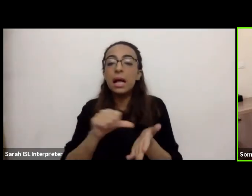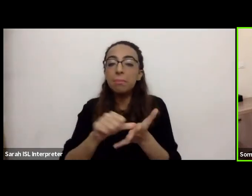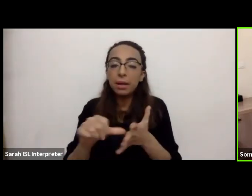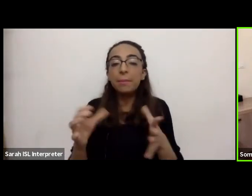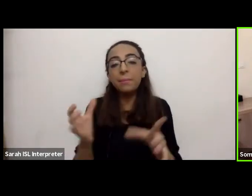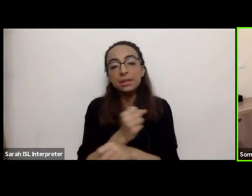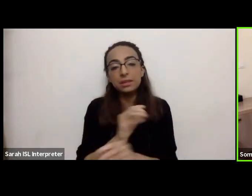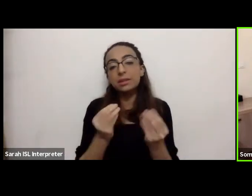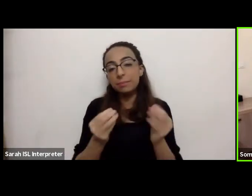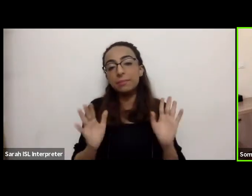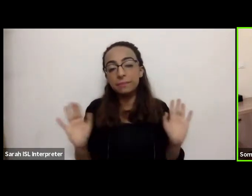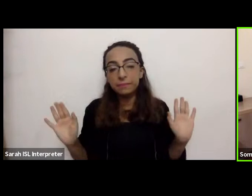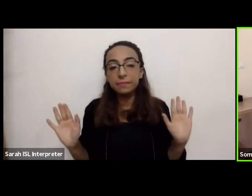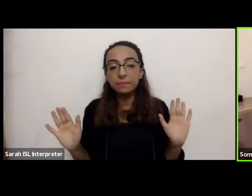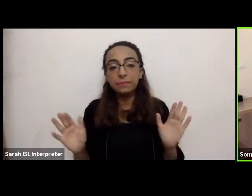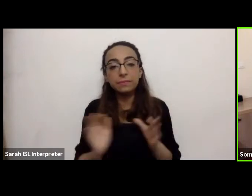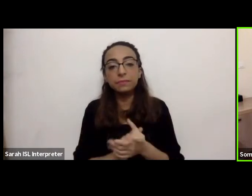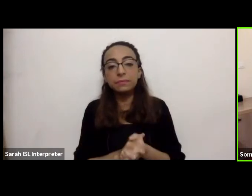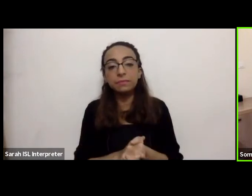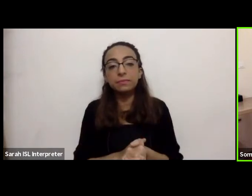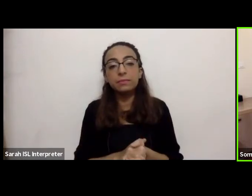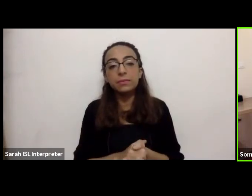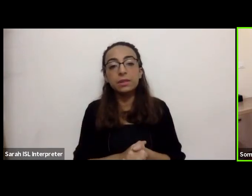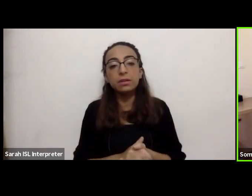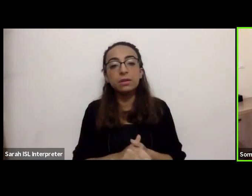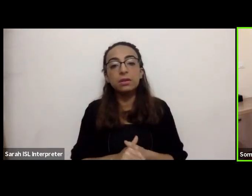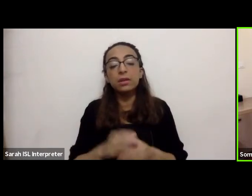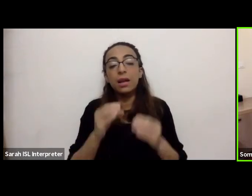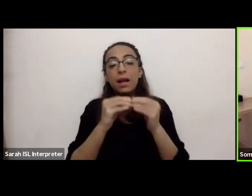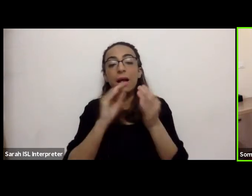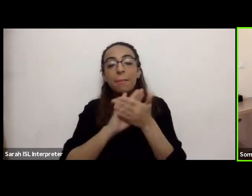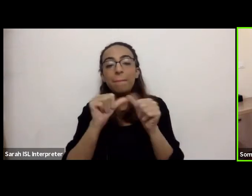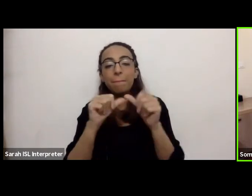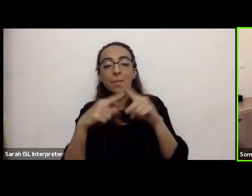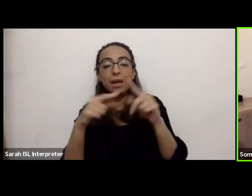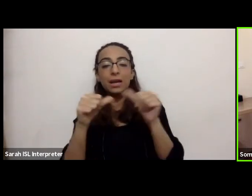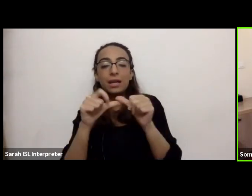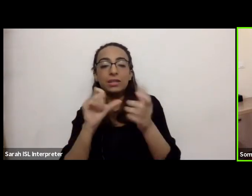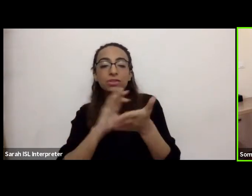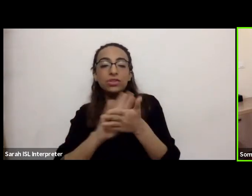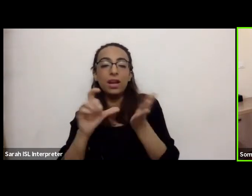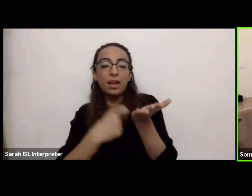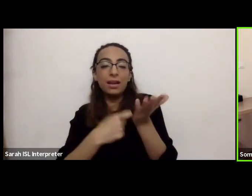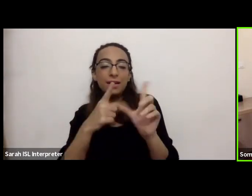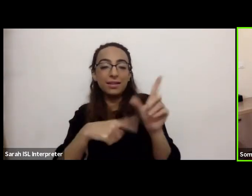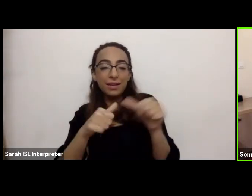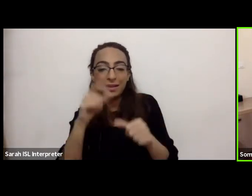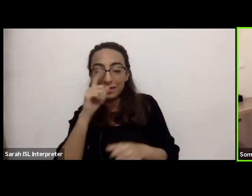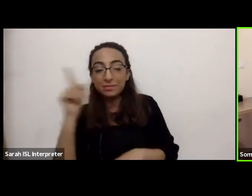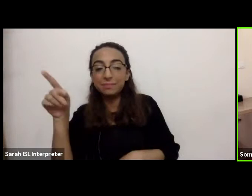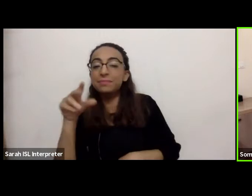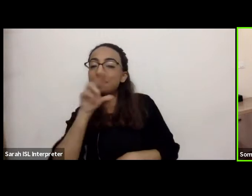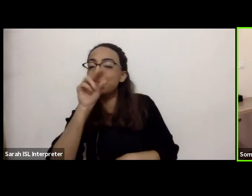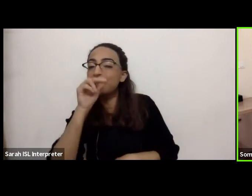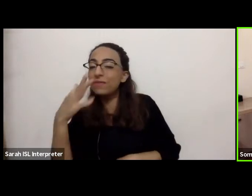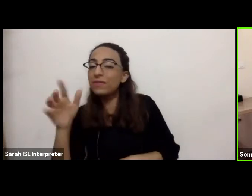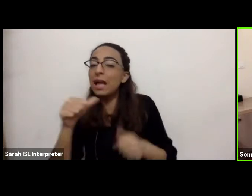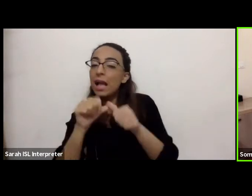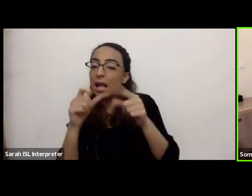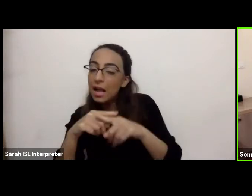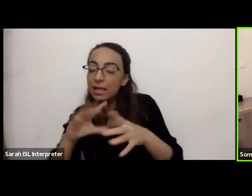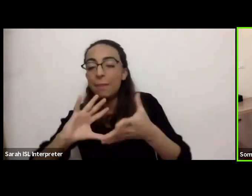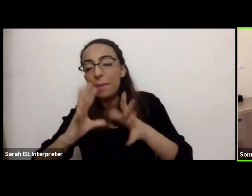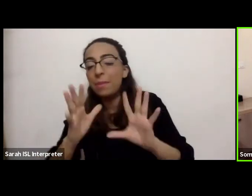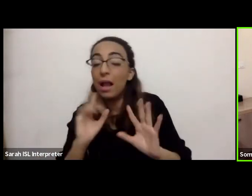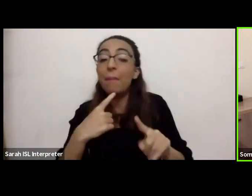you heard the Madam Bhattacharya speak about this, that it is okay to create acts and so on, but it's